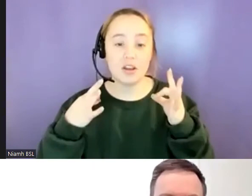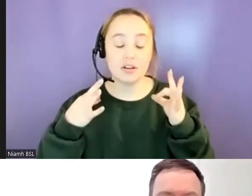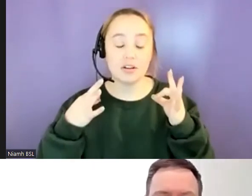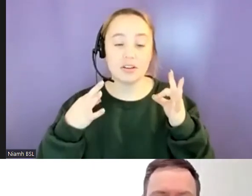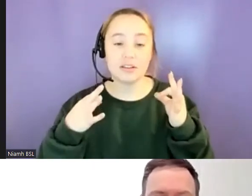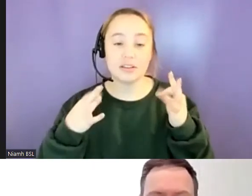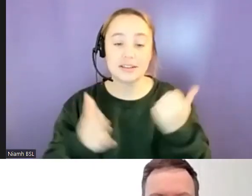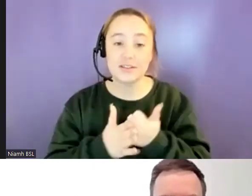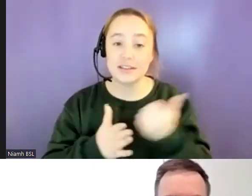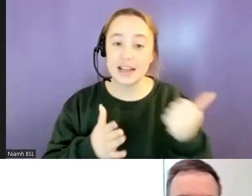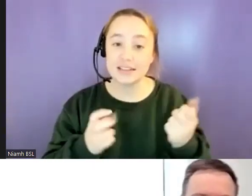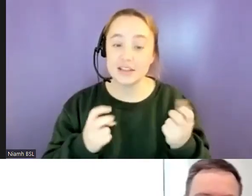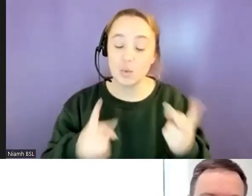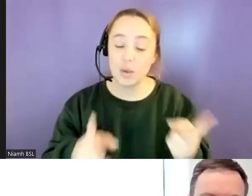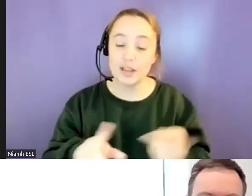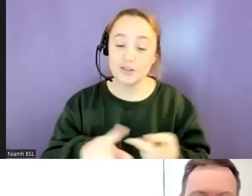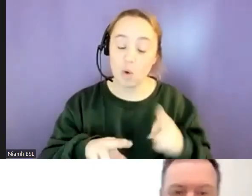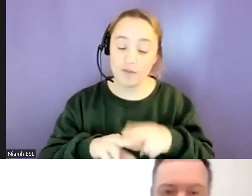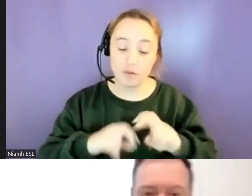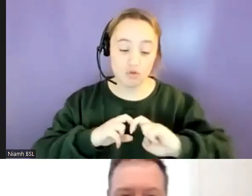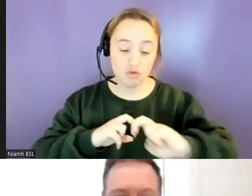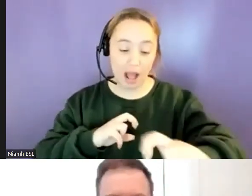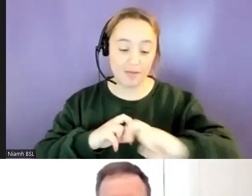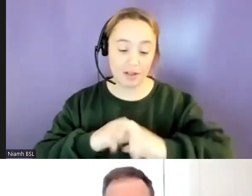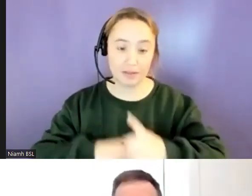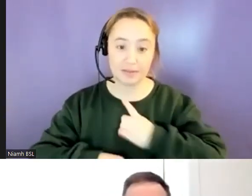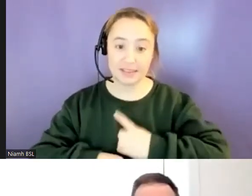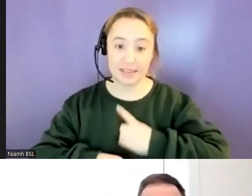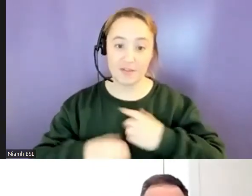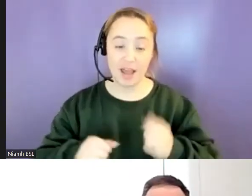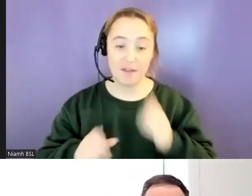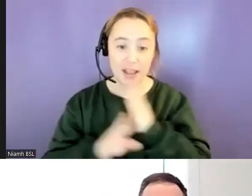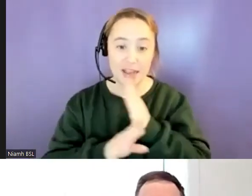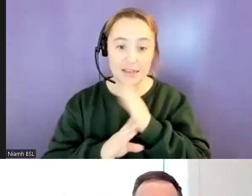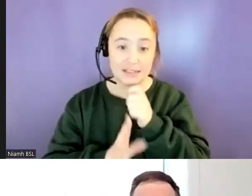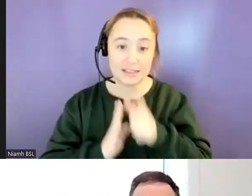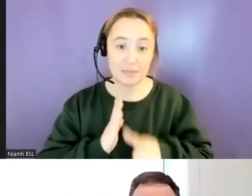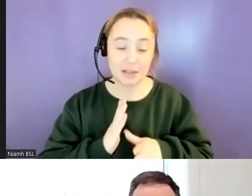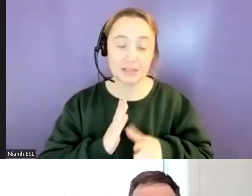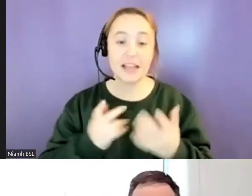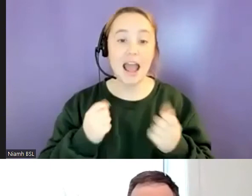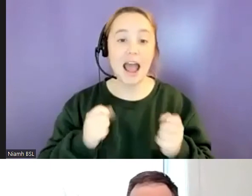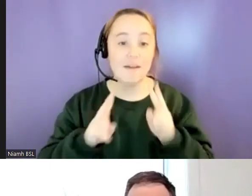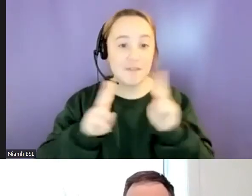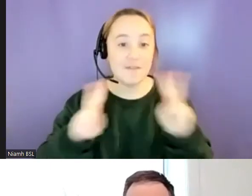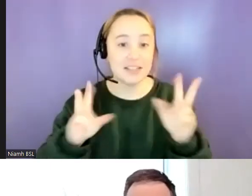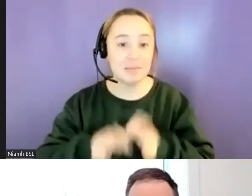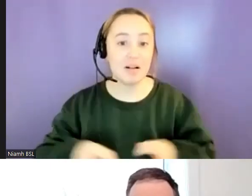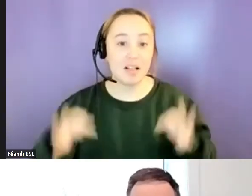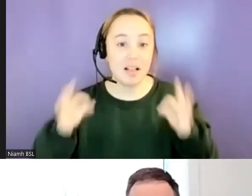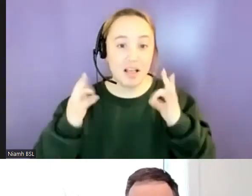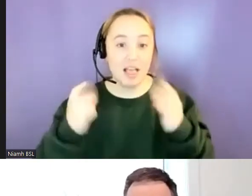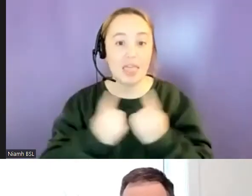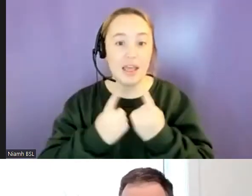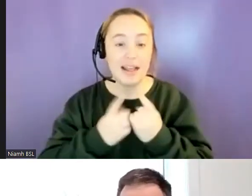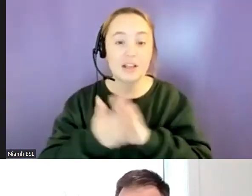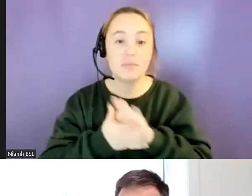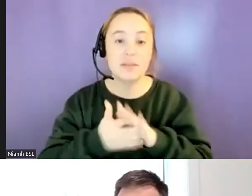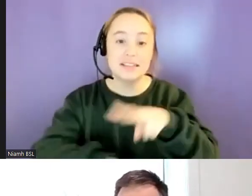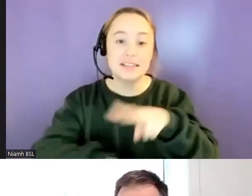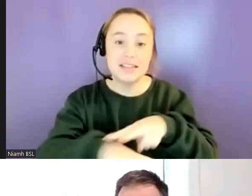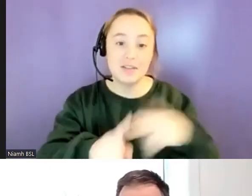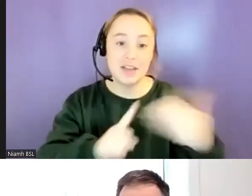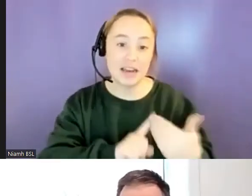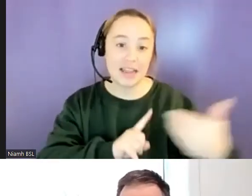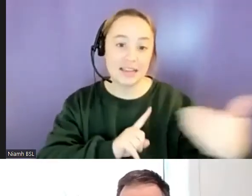for anyone travelling with hidden disabilities to have something visible on them that allows staff to identify that they